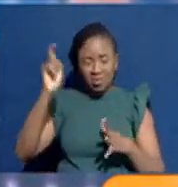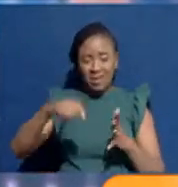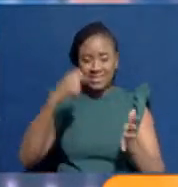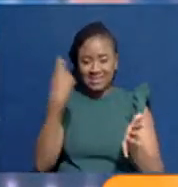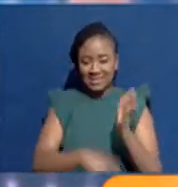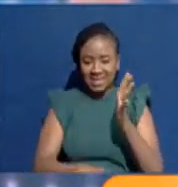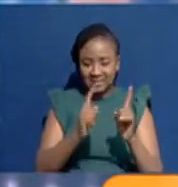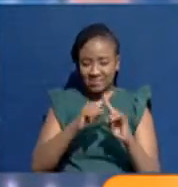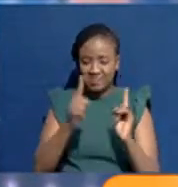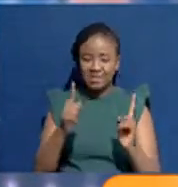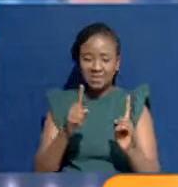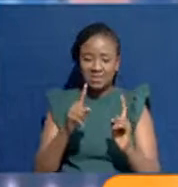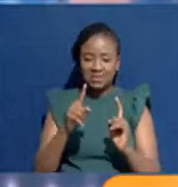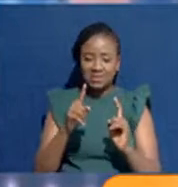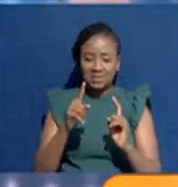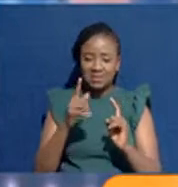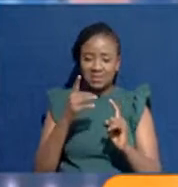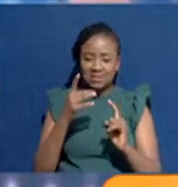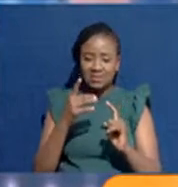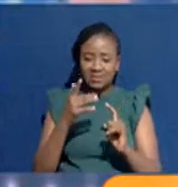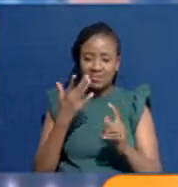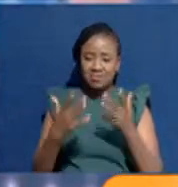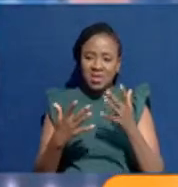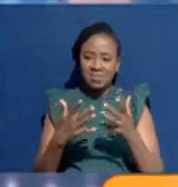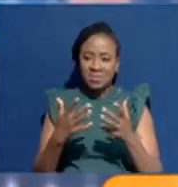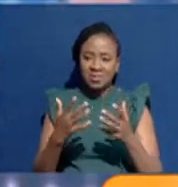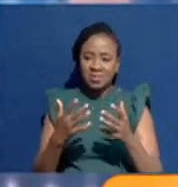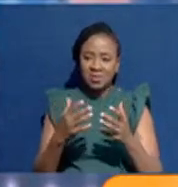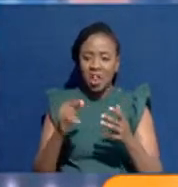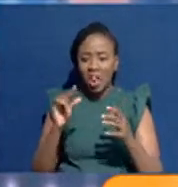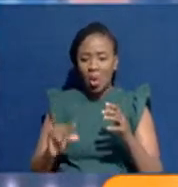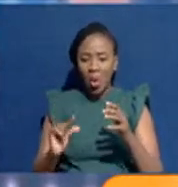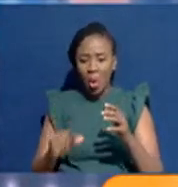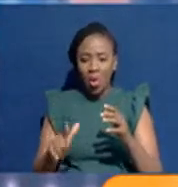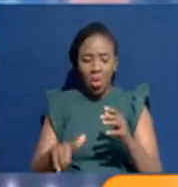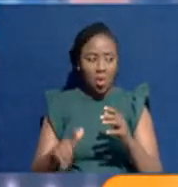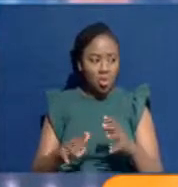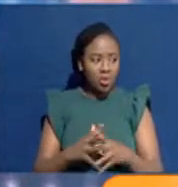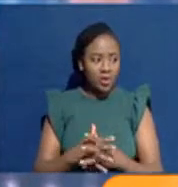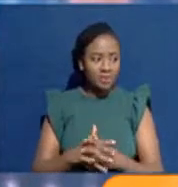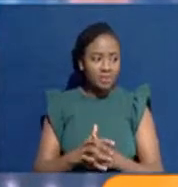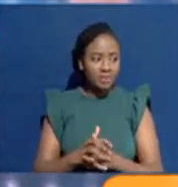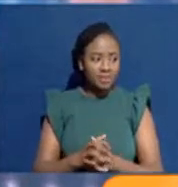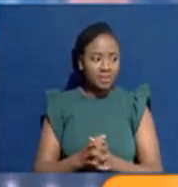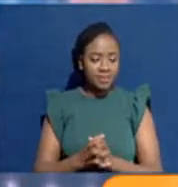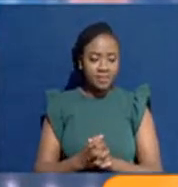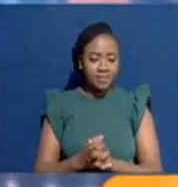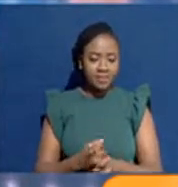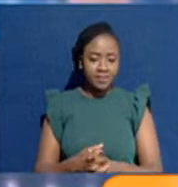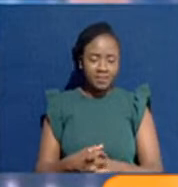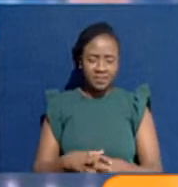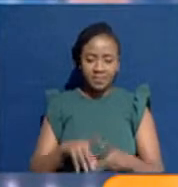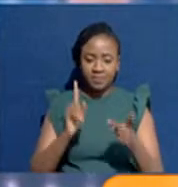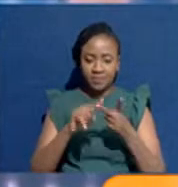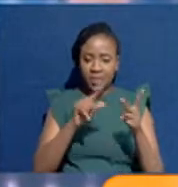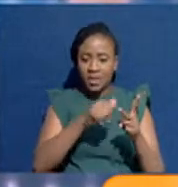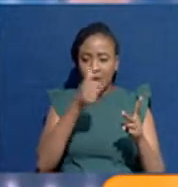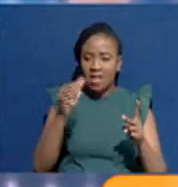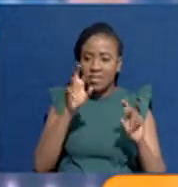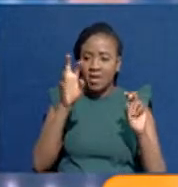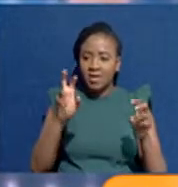be at really prorata basis. Mm-hmm. Maybe we start at 3% or 4%. There's also the issue that was raised